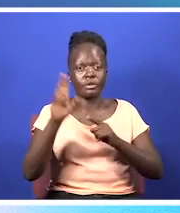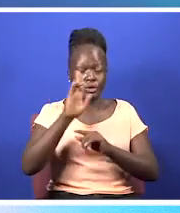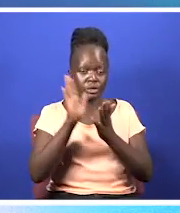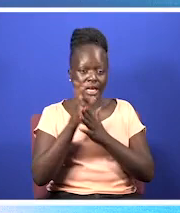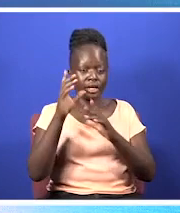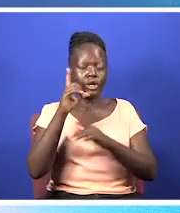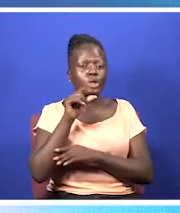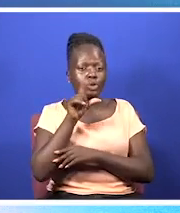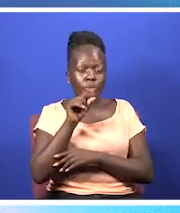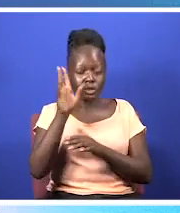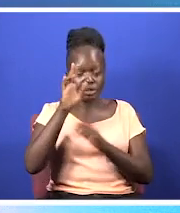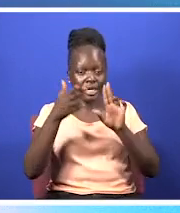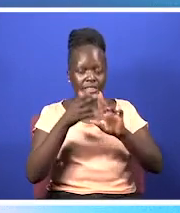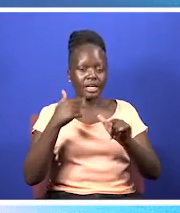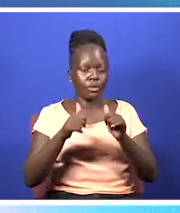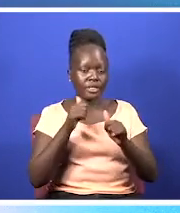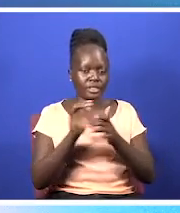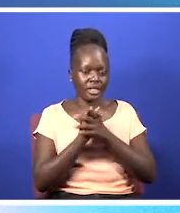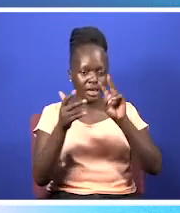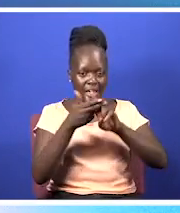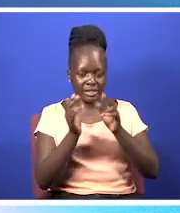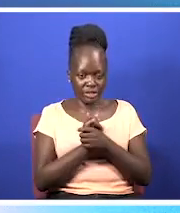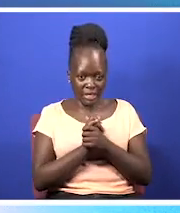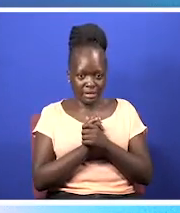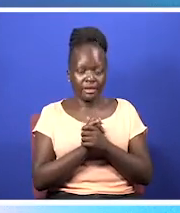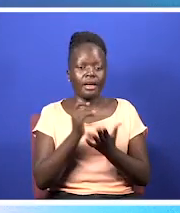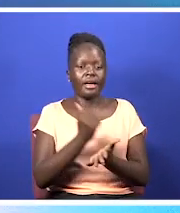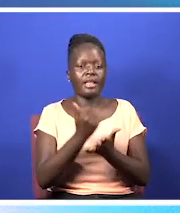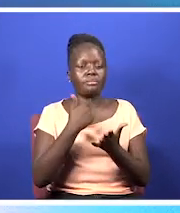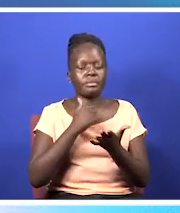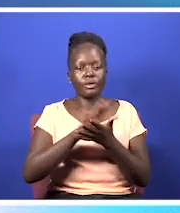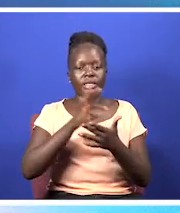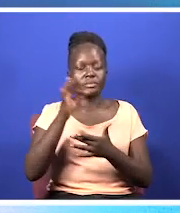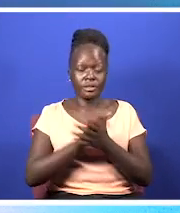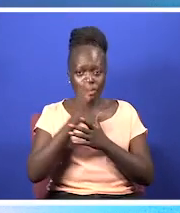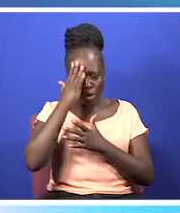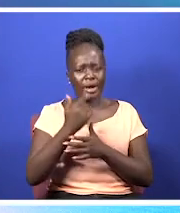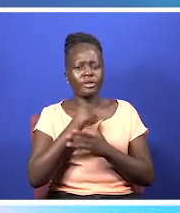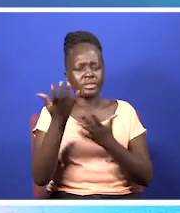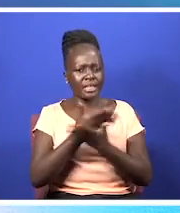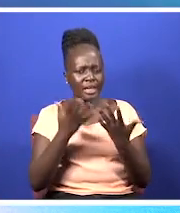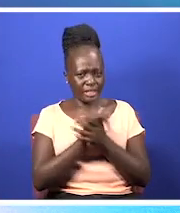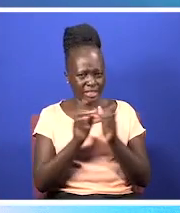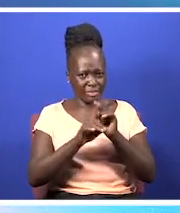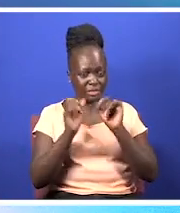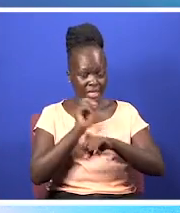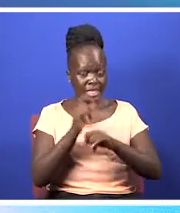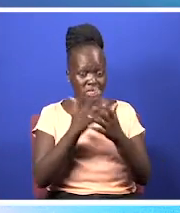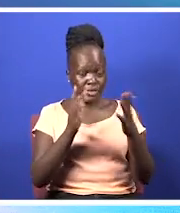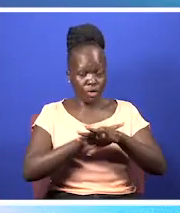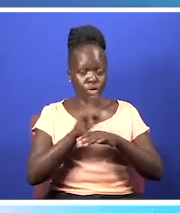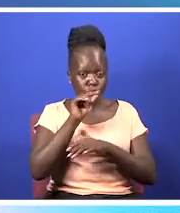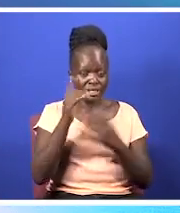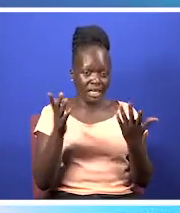tweet using our hashtag today, which is hashtag Help Me Holy Spirit. Why not engage by posting something on